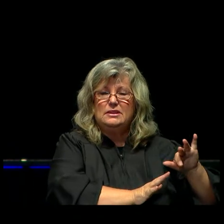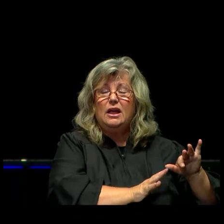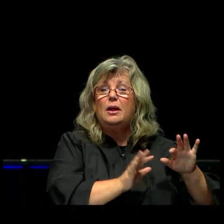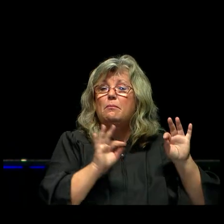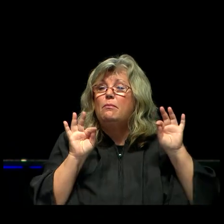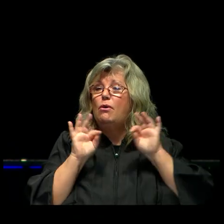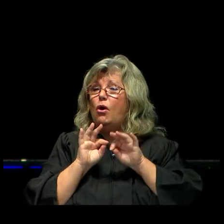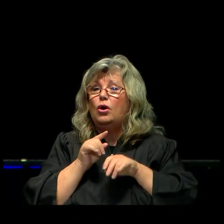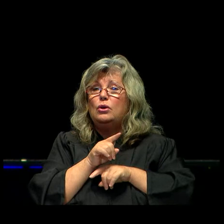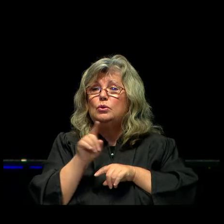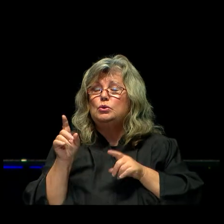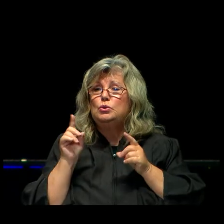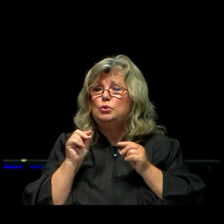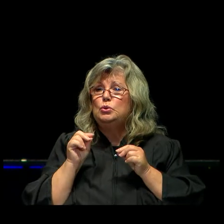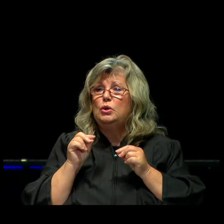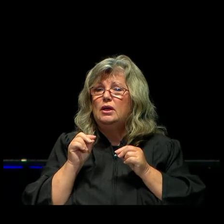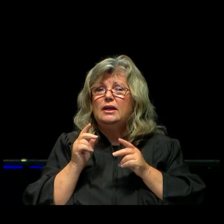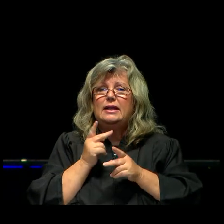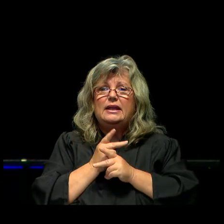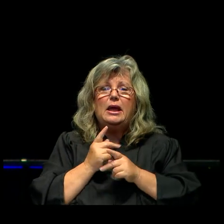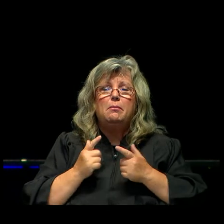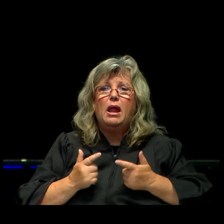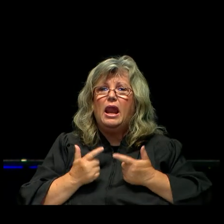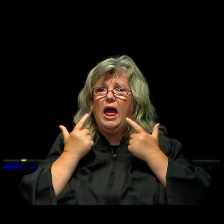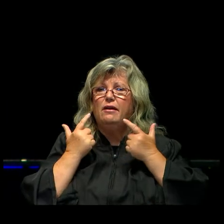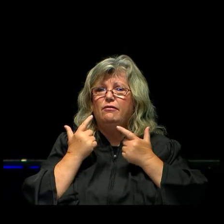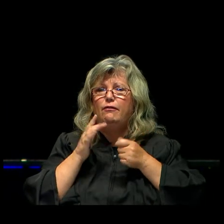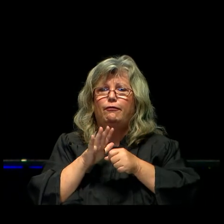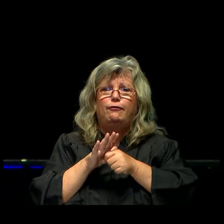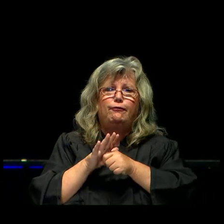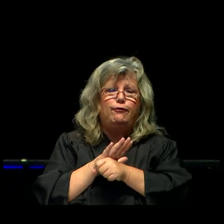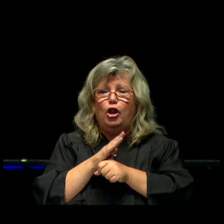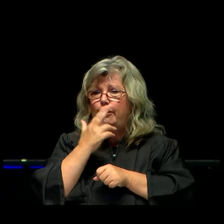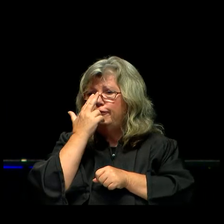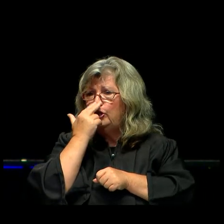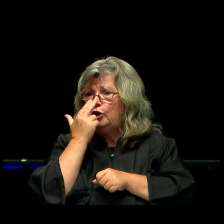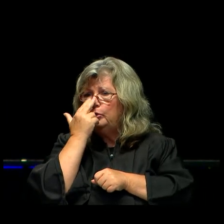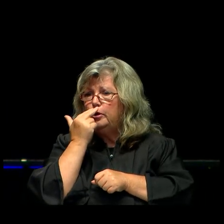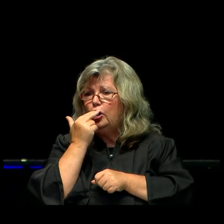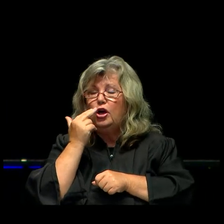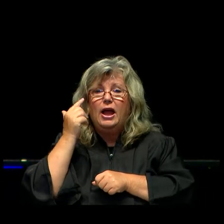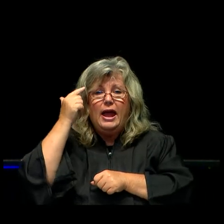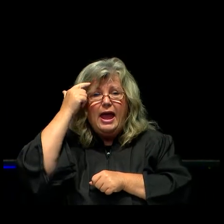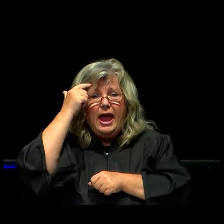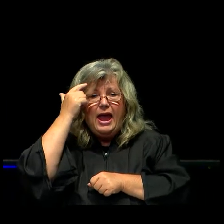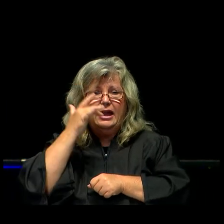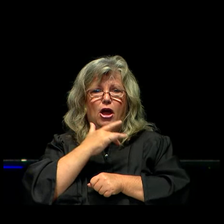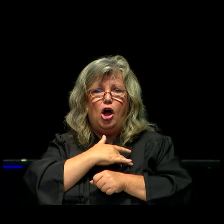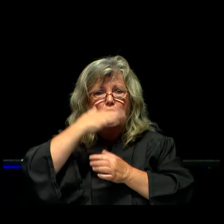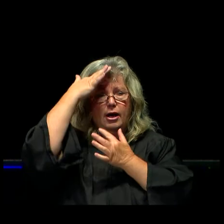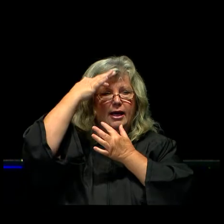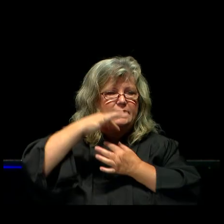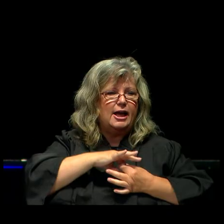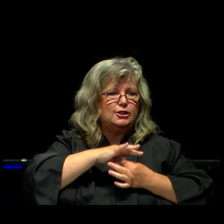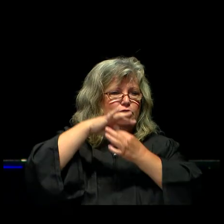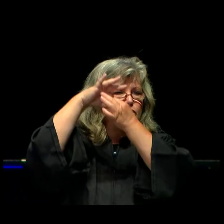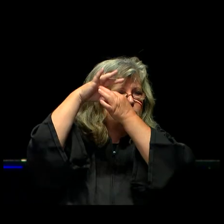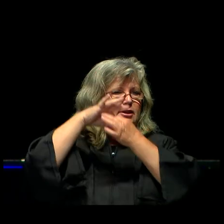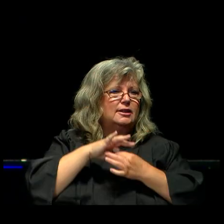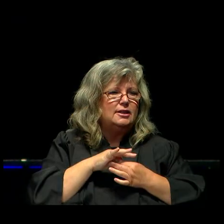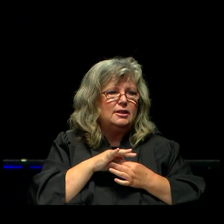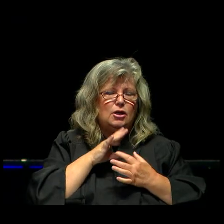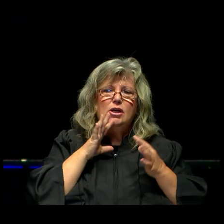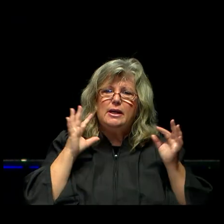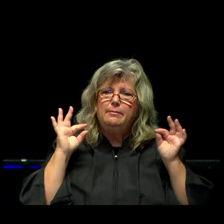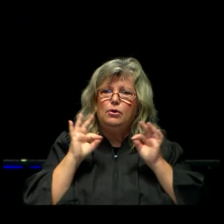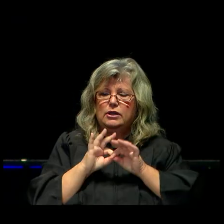your life full of humor. Keep your head and your heart attached. It's just absolutely